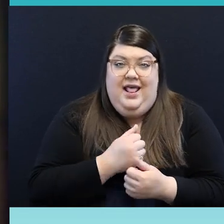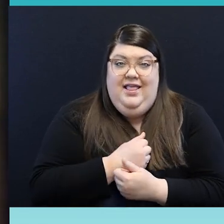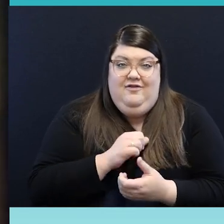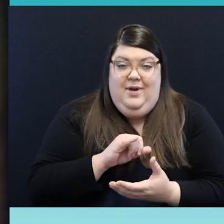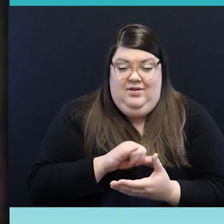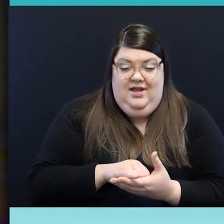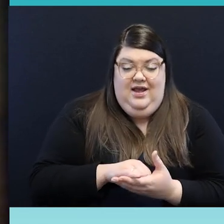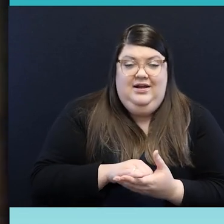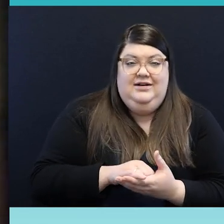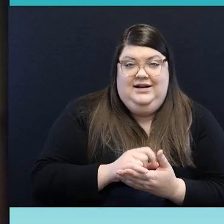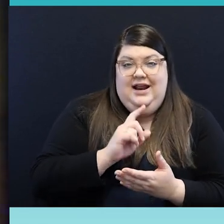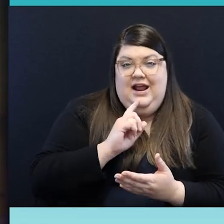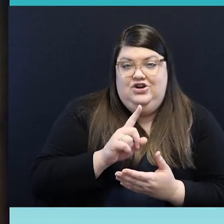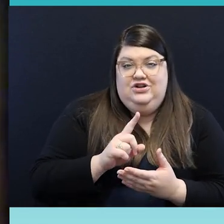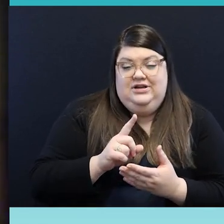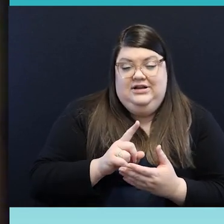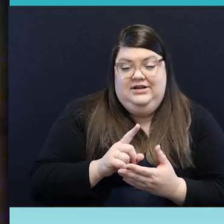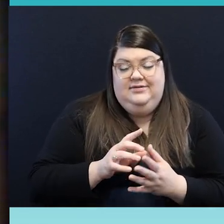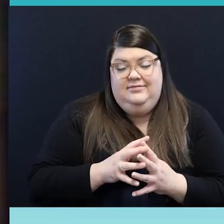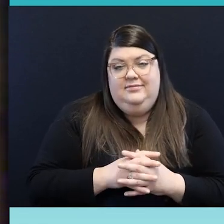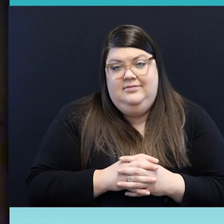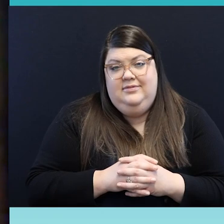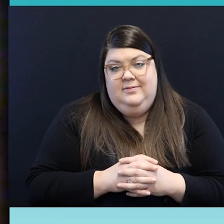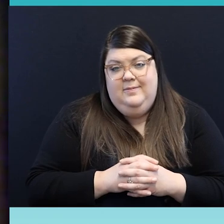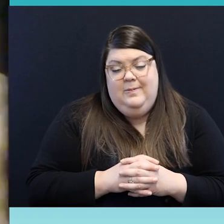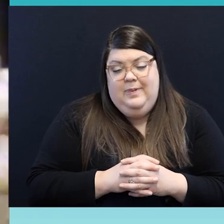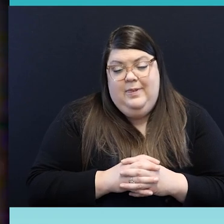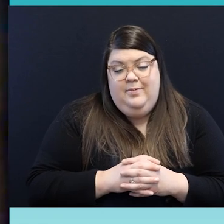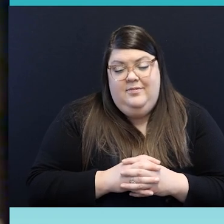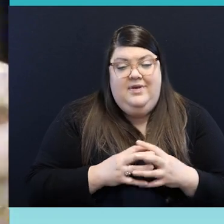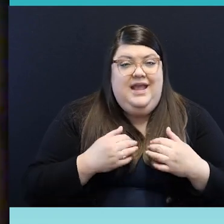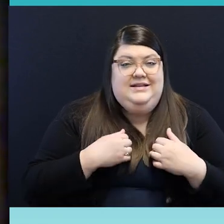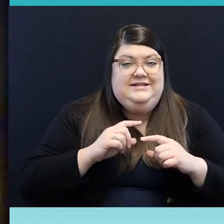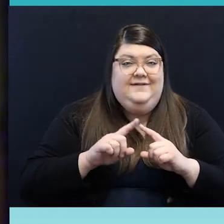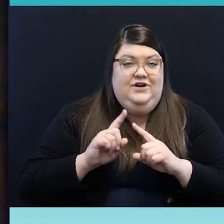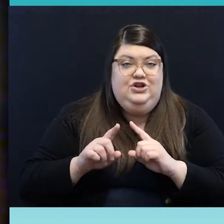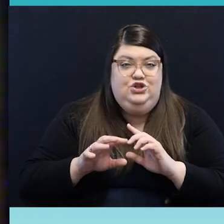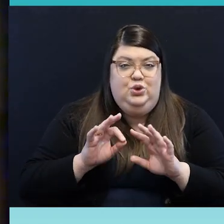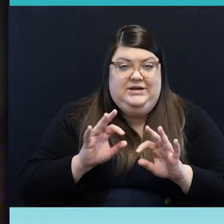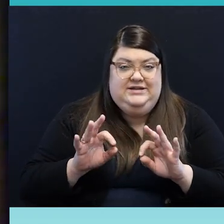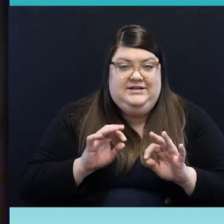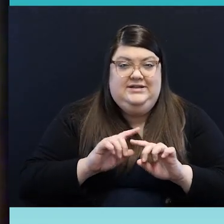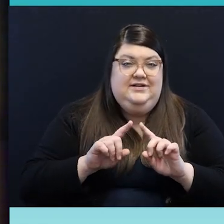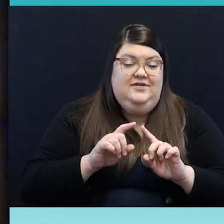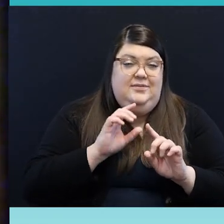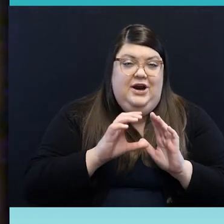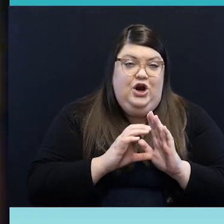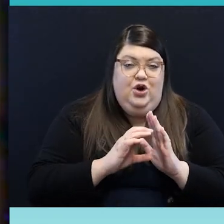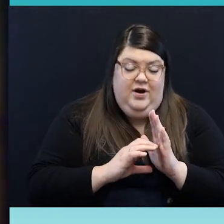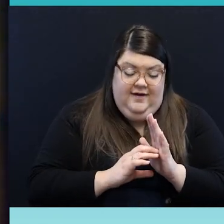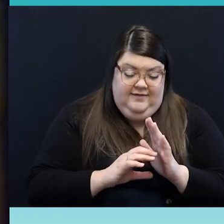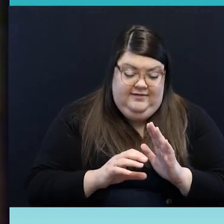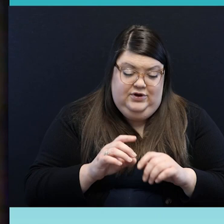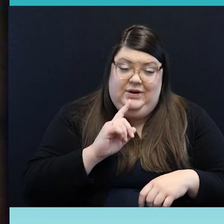love about it is it actually presents different, has different choices, different paragraphs, and you